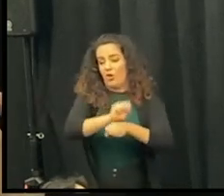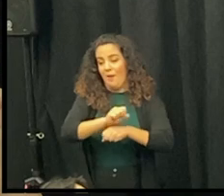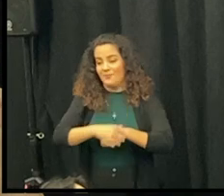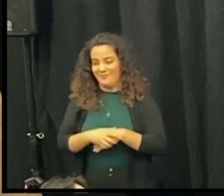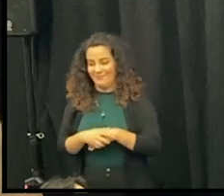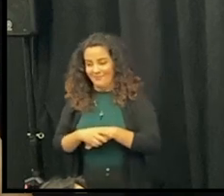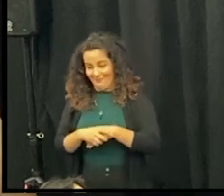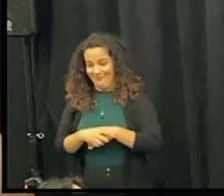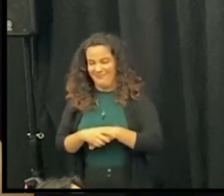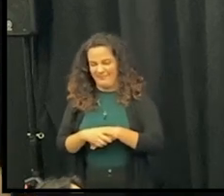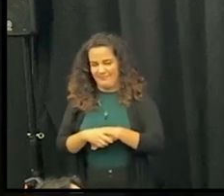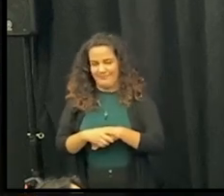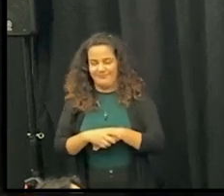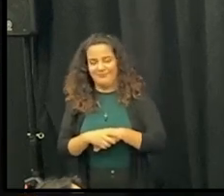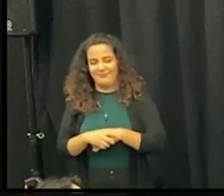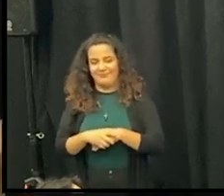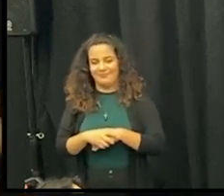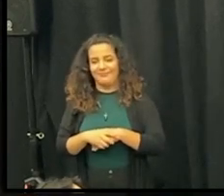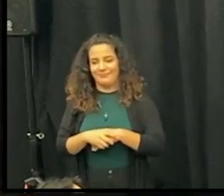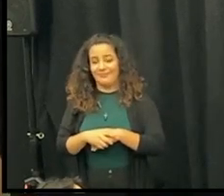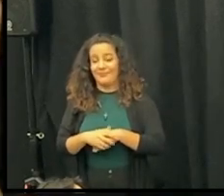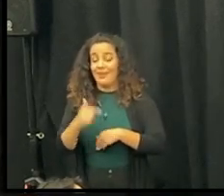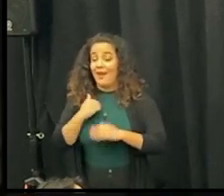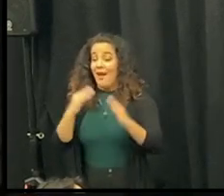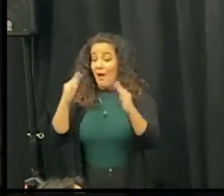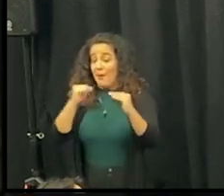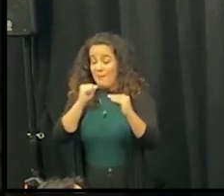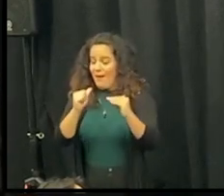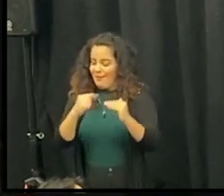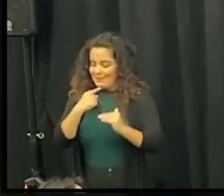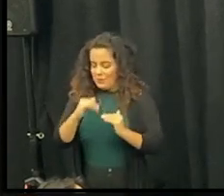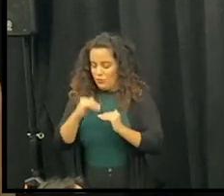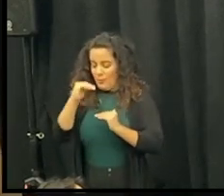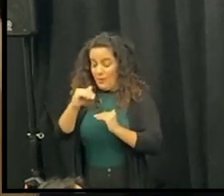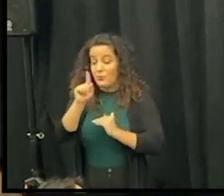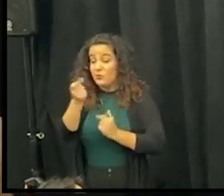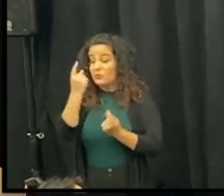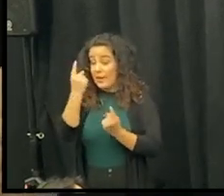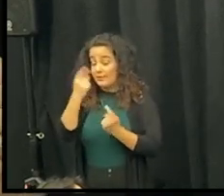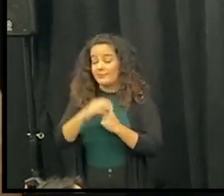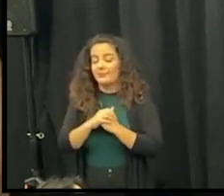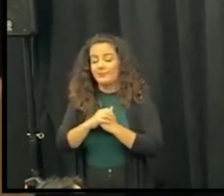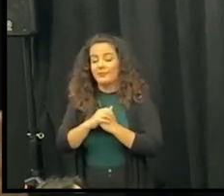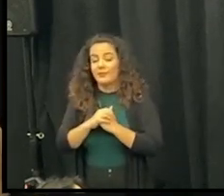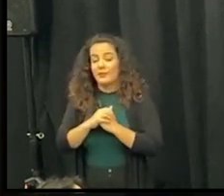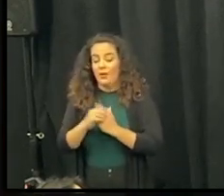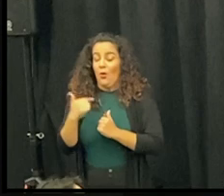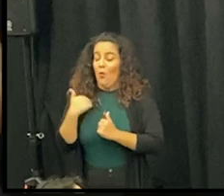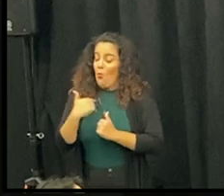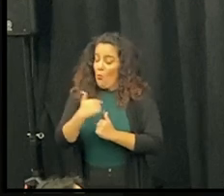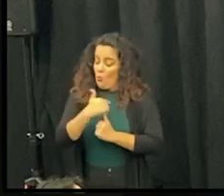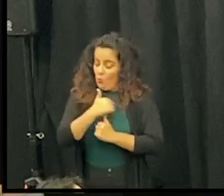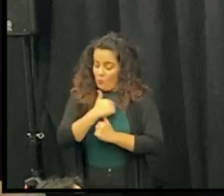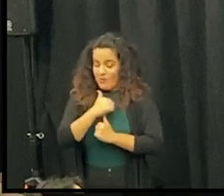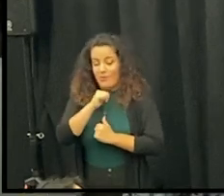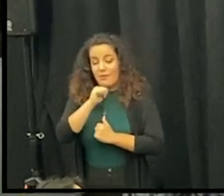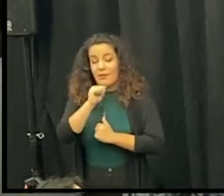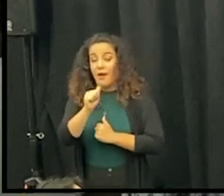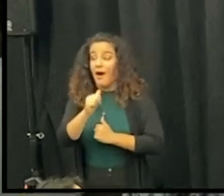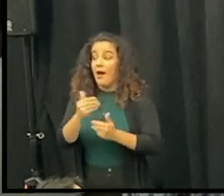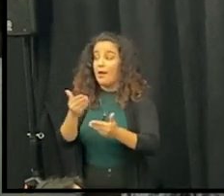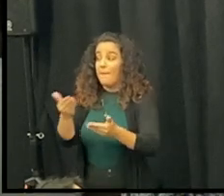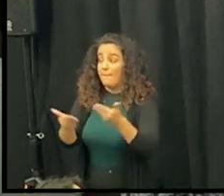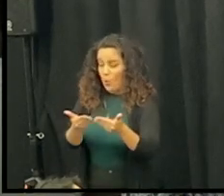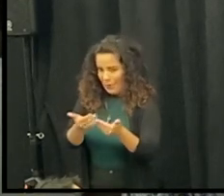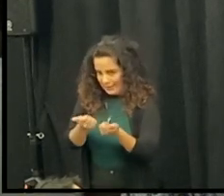you know, I hope I'm not saying too much. One of the things that we have working for us is we are not actually we're not employing anybody. We